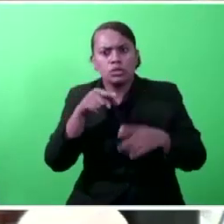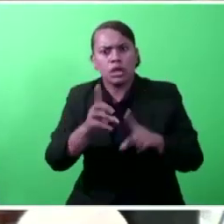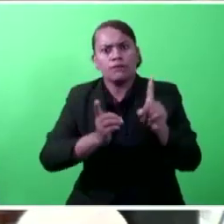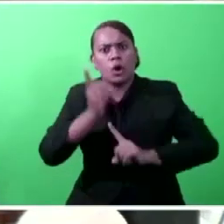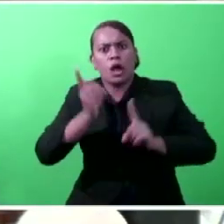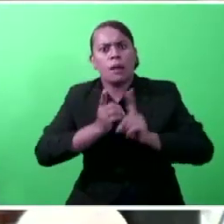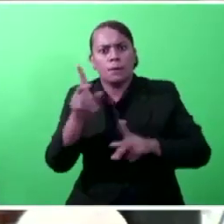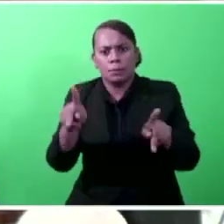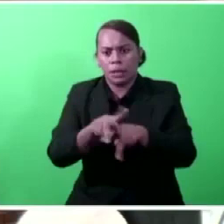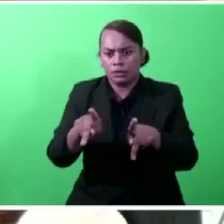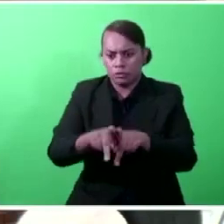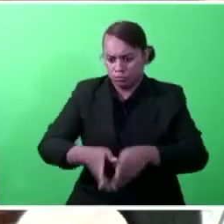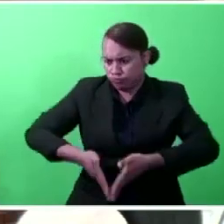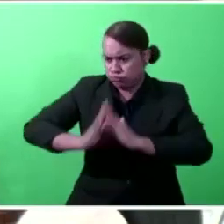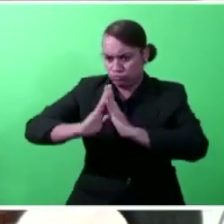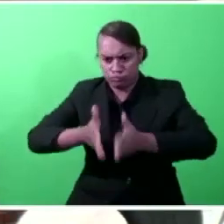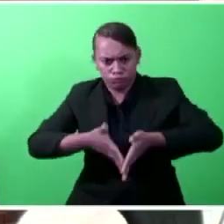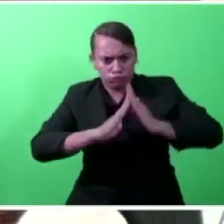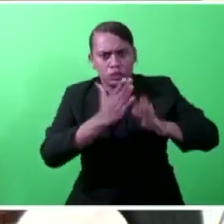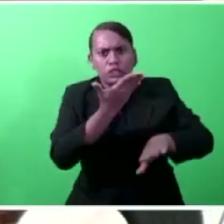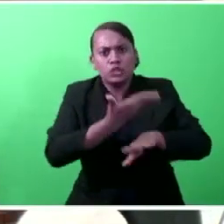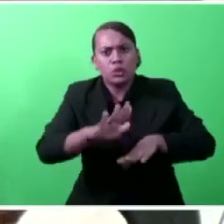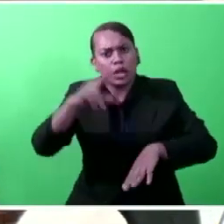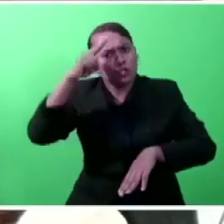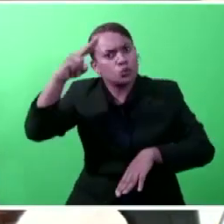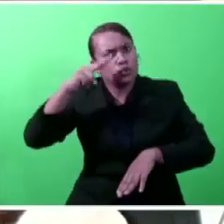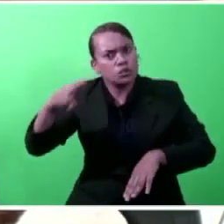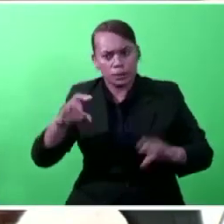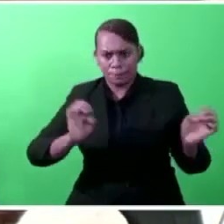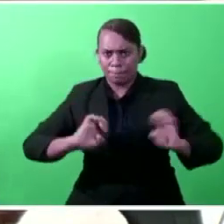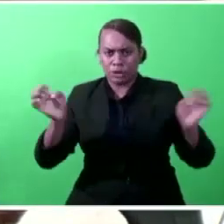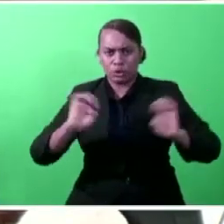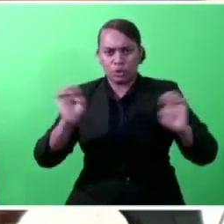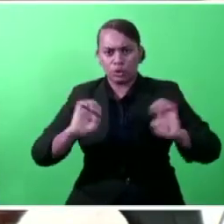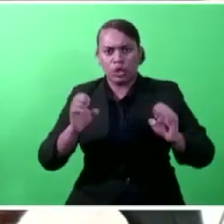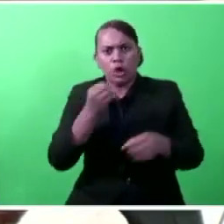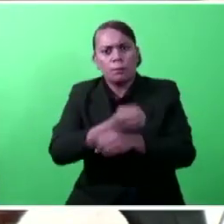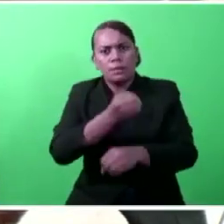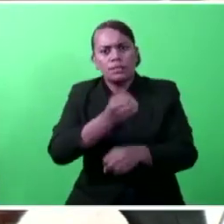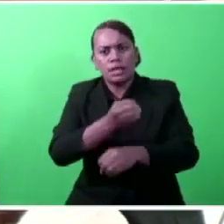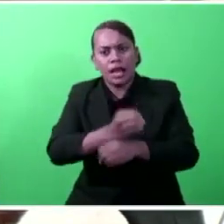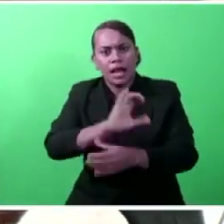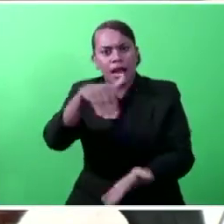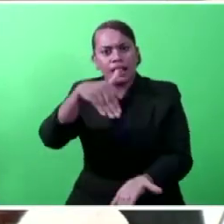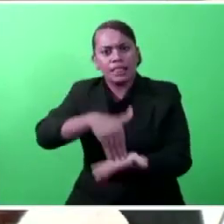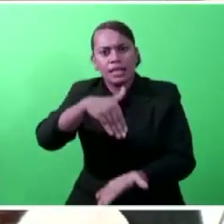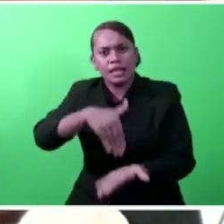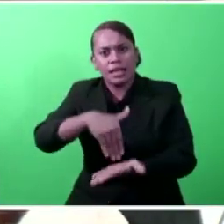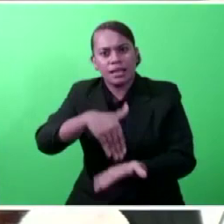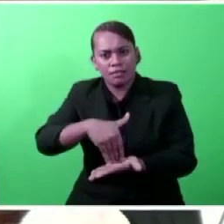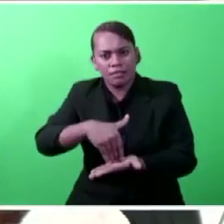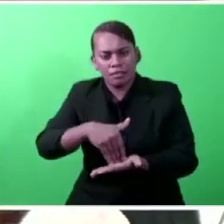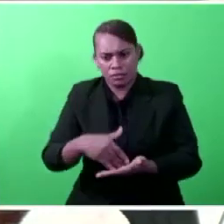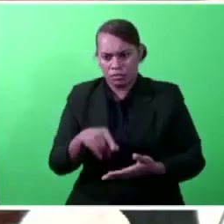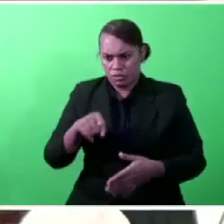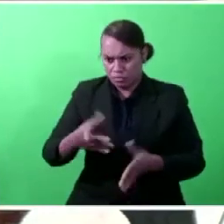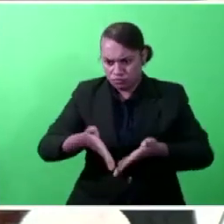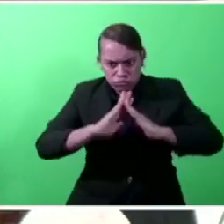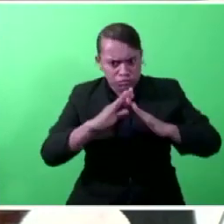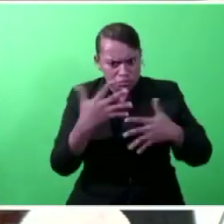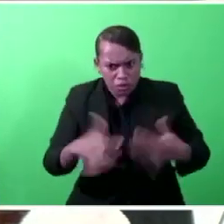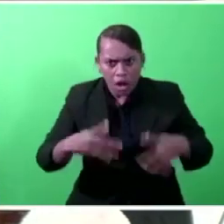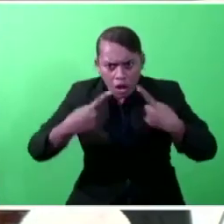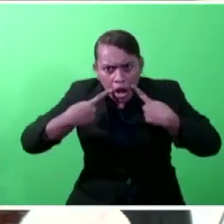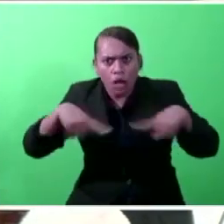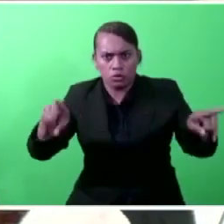helped to make our new National Emergency Operations Centers to put the NEOC in place. And we also see